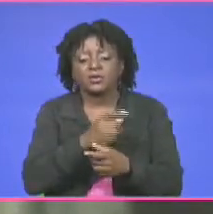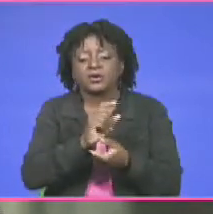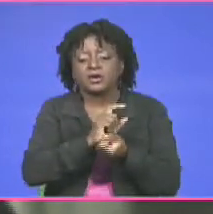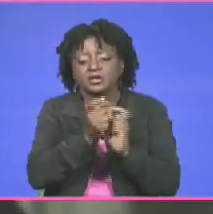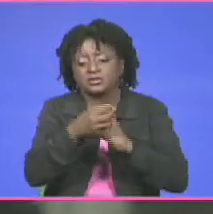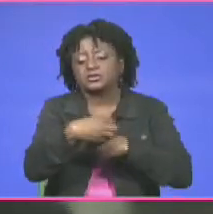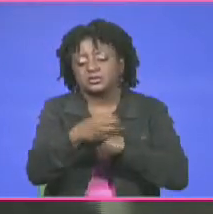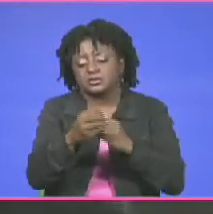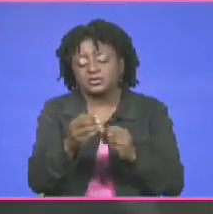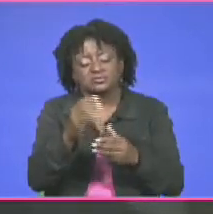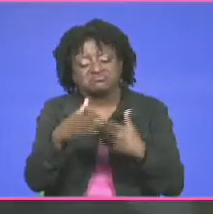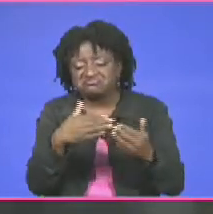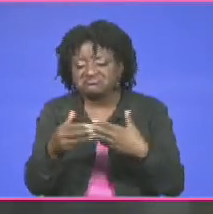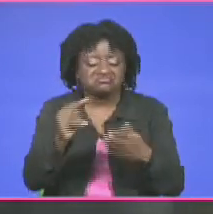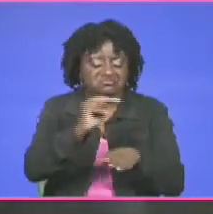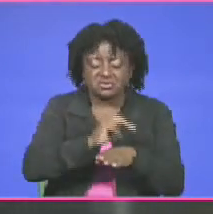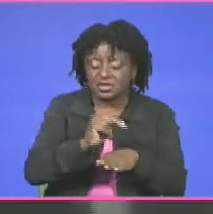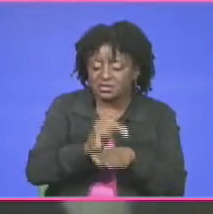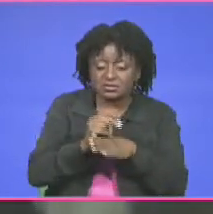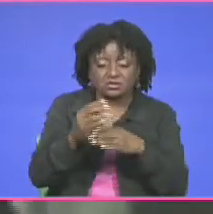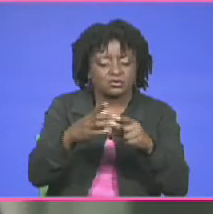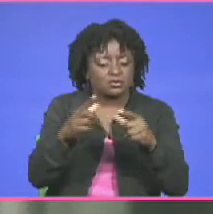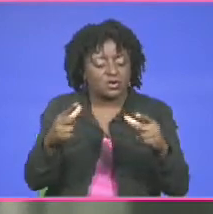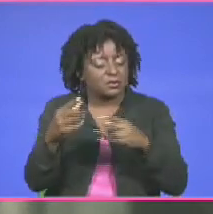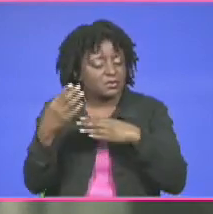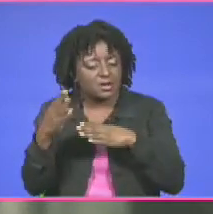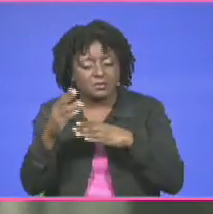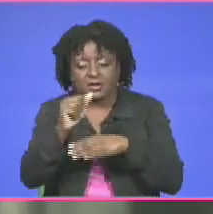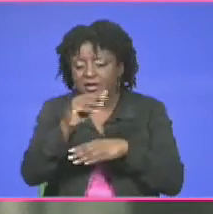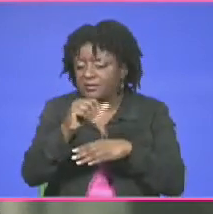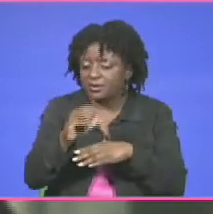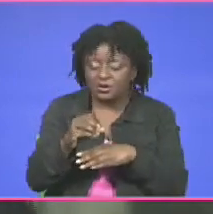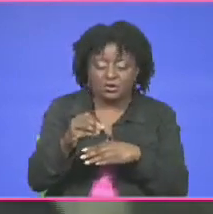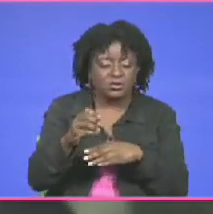you're in Nassau, Grand Bahama, Abaco, Exuma,